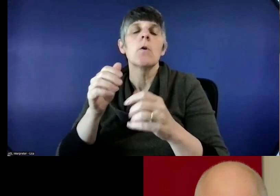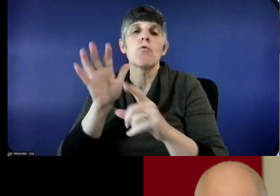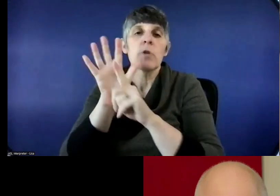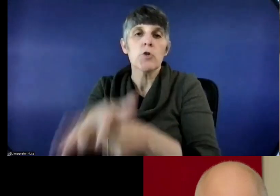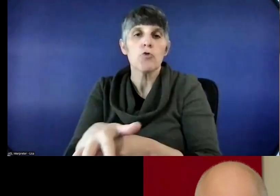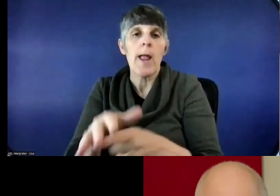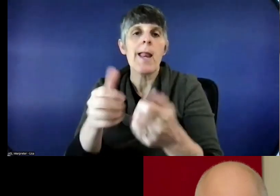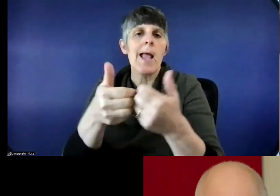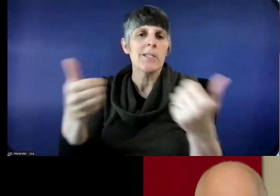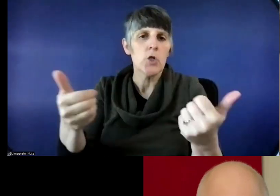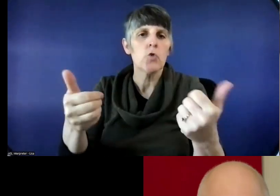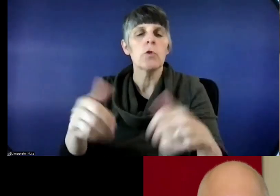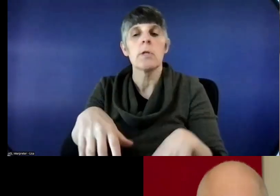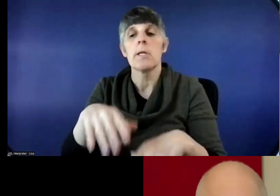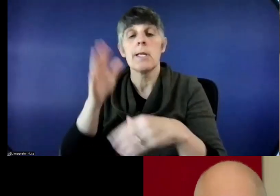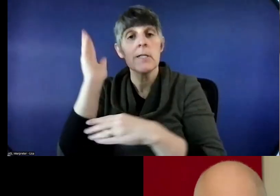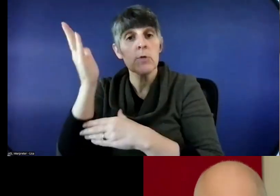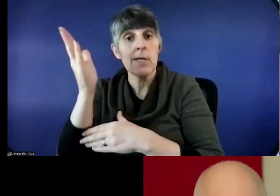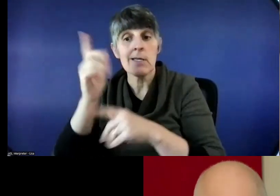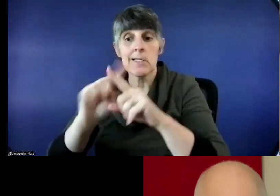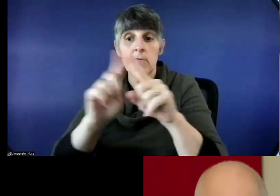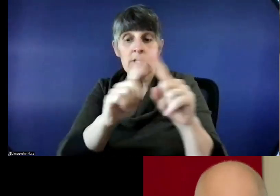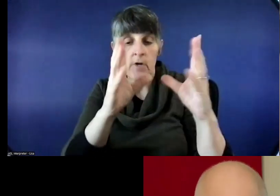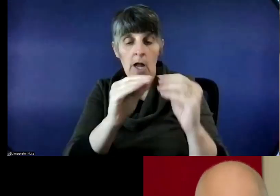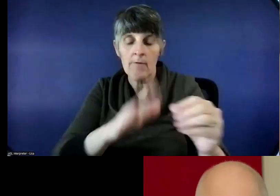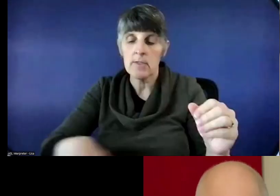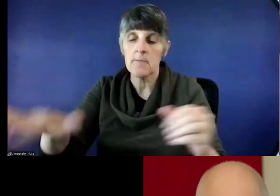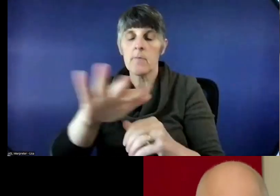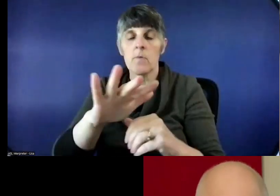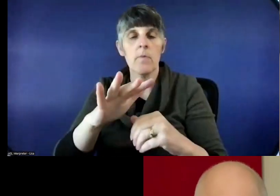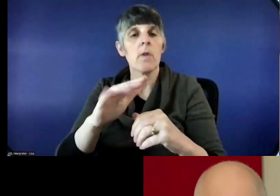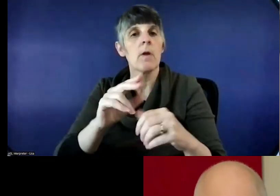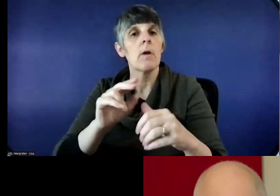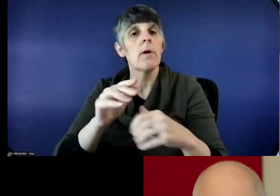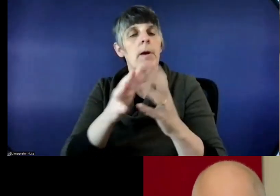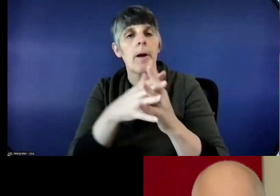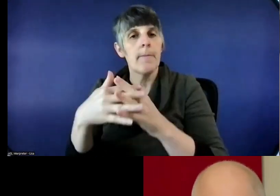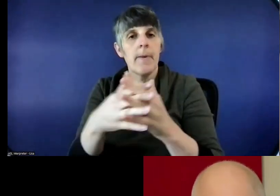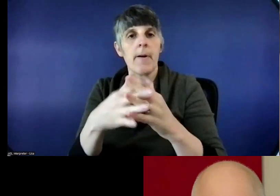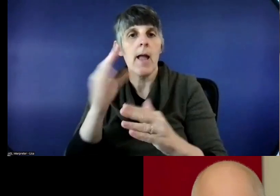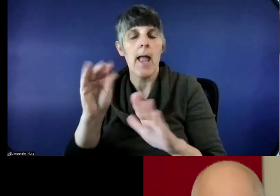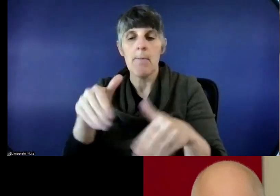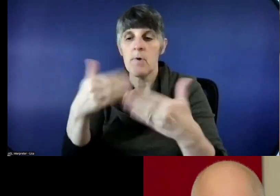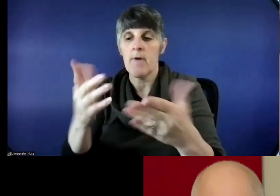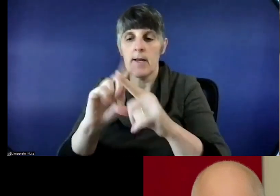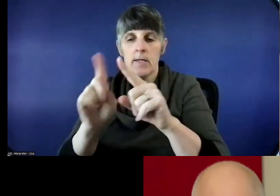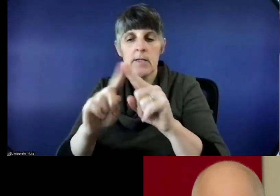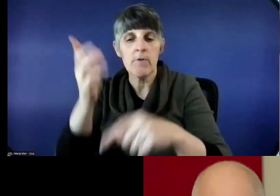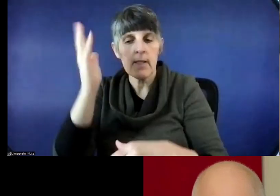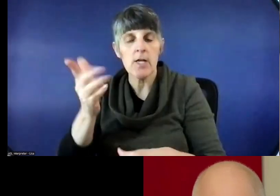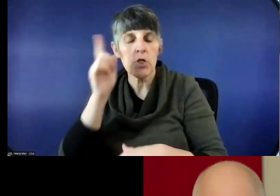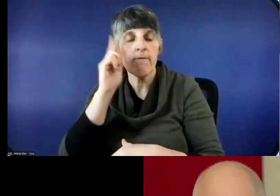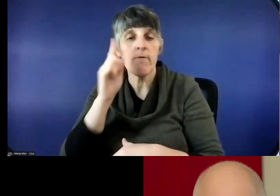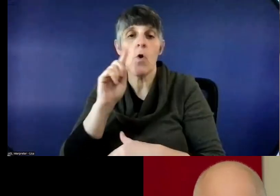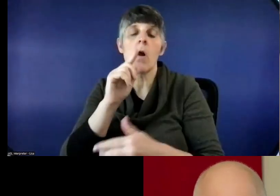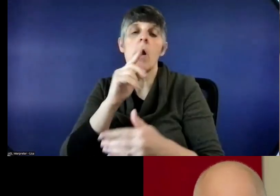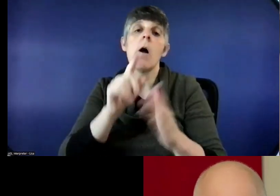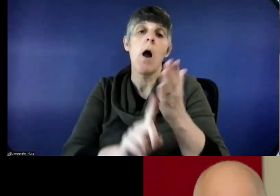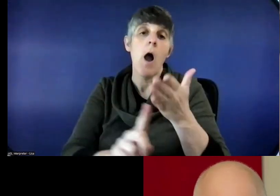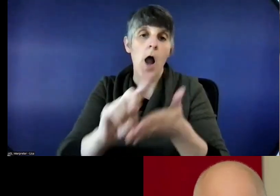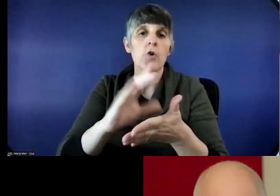He has presented at conferences and events across North America and has provided guest lectures for undergraduate and graduate